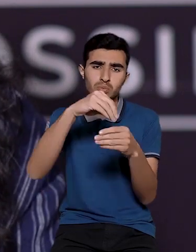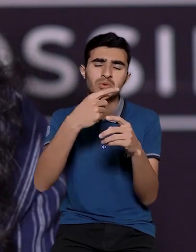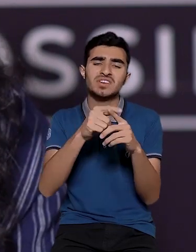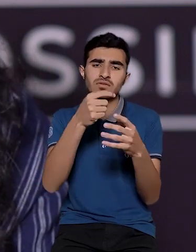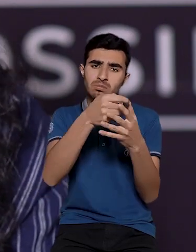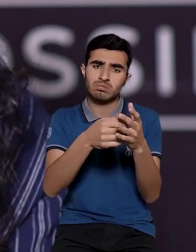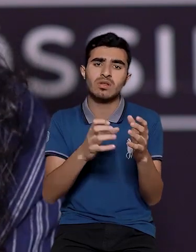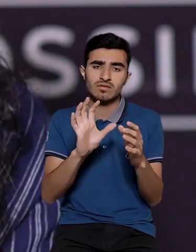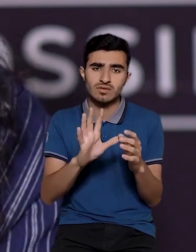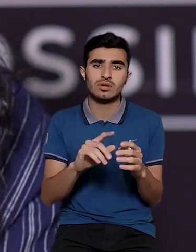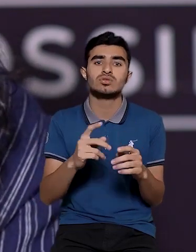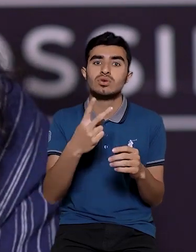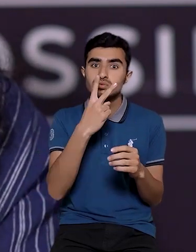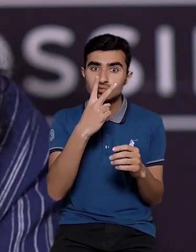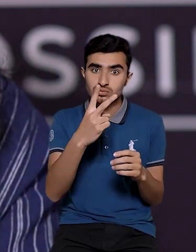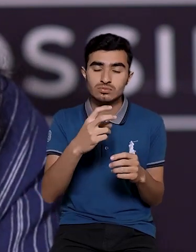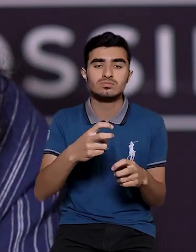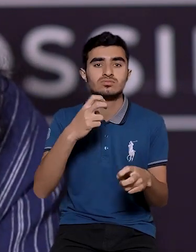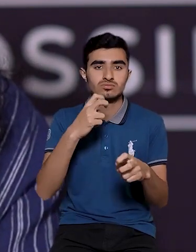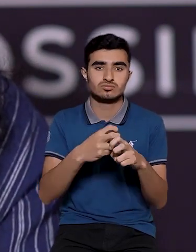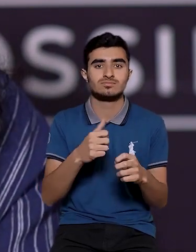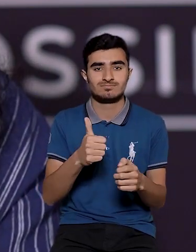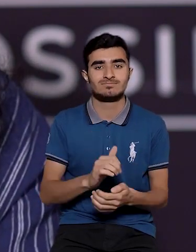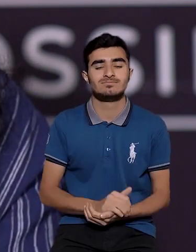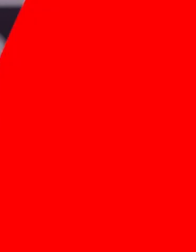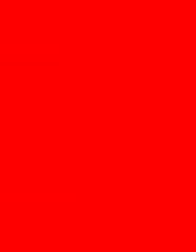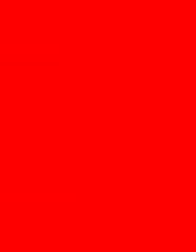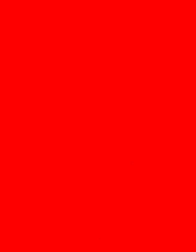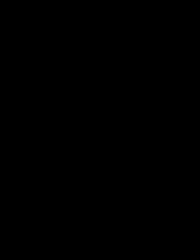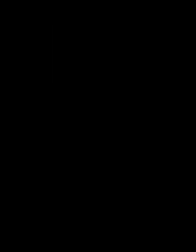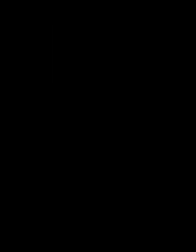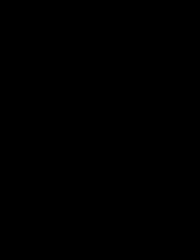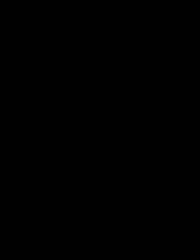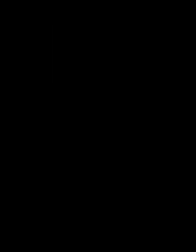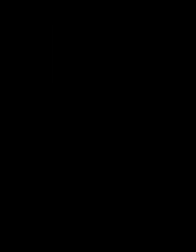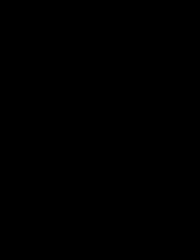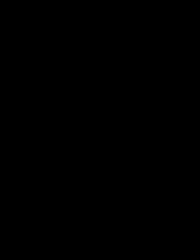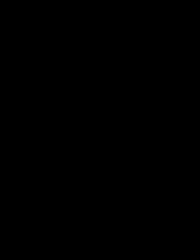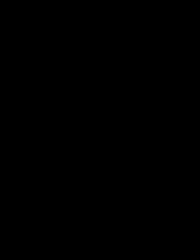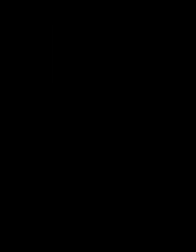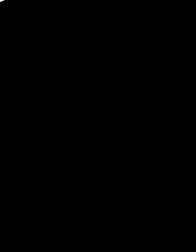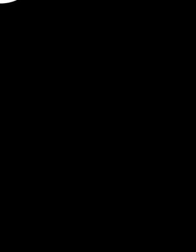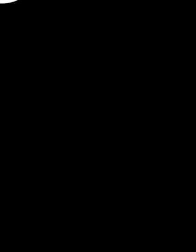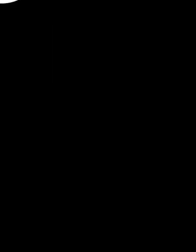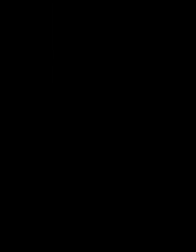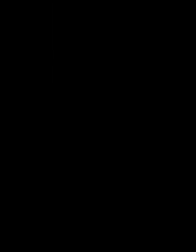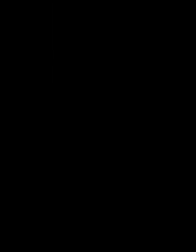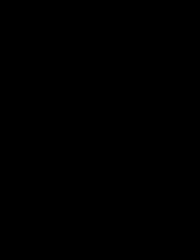local, look for raw.